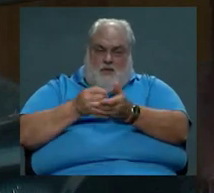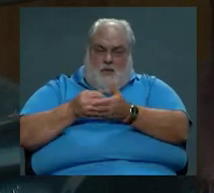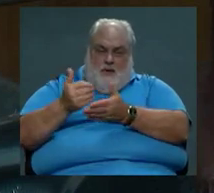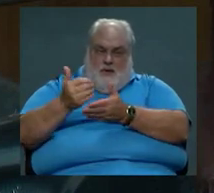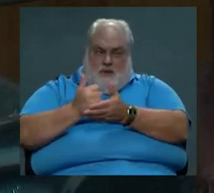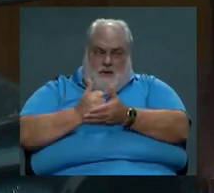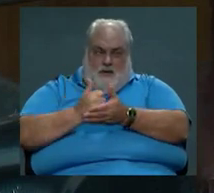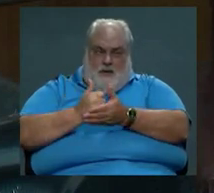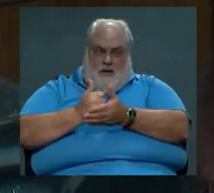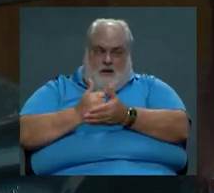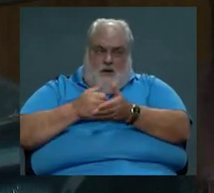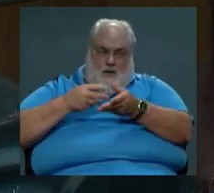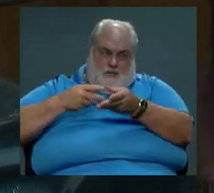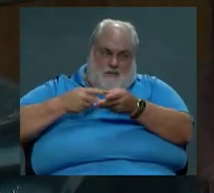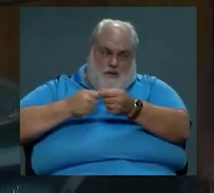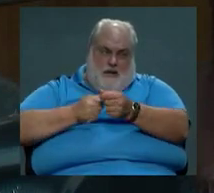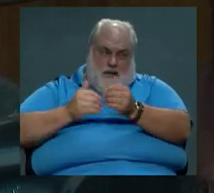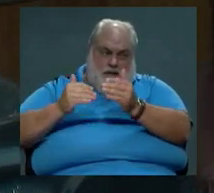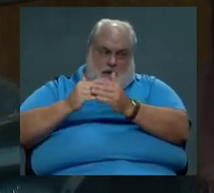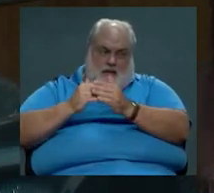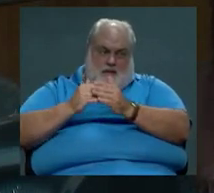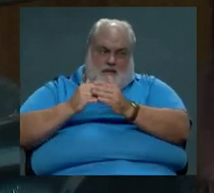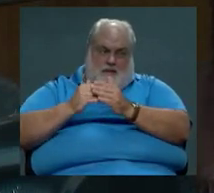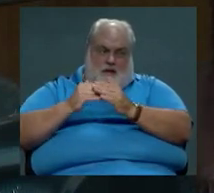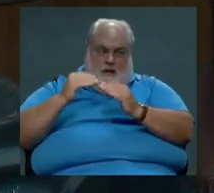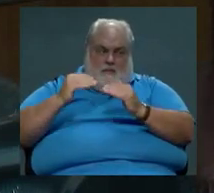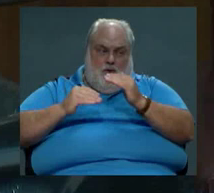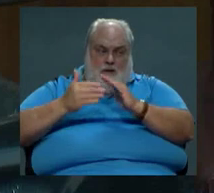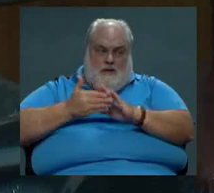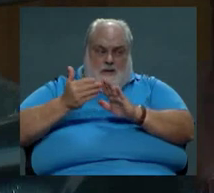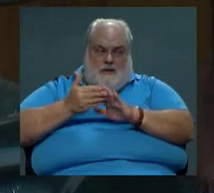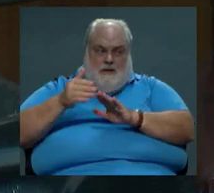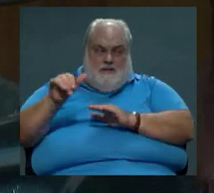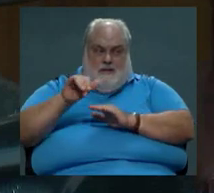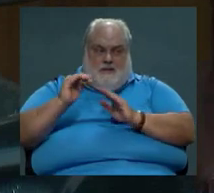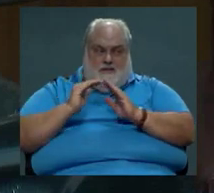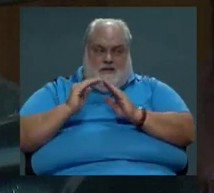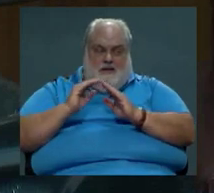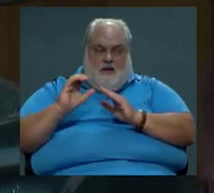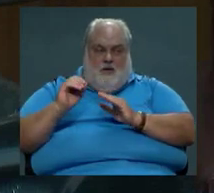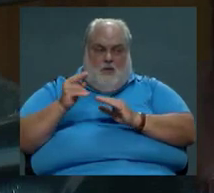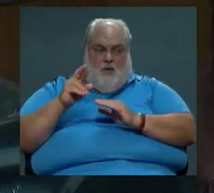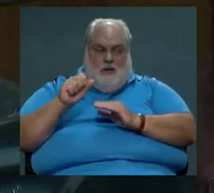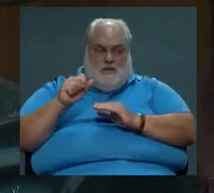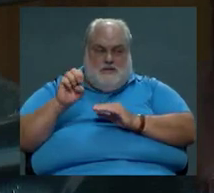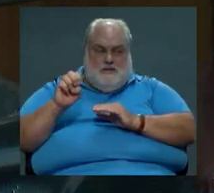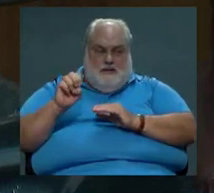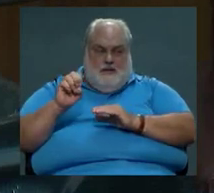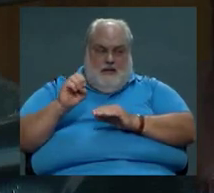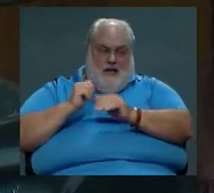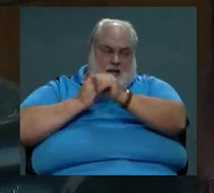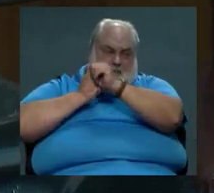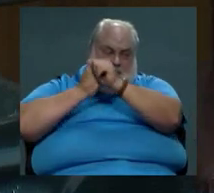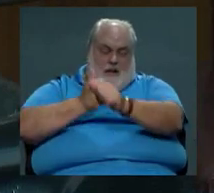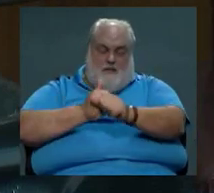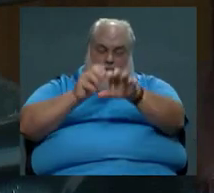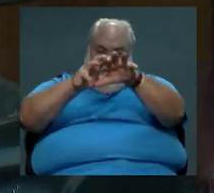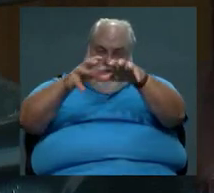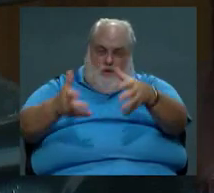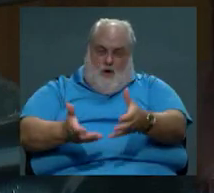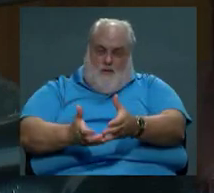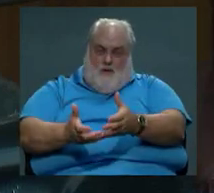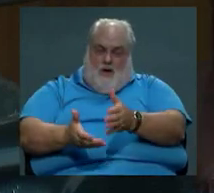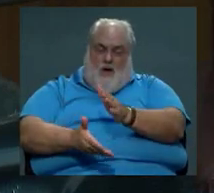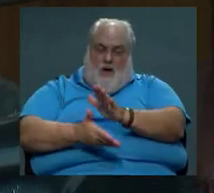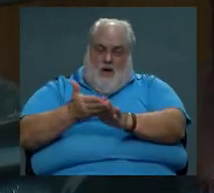course generates go in against the operating expense, just like our city courses do. I will say that based on just the overall operating cost,